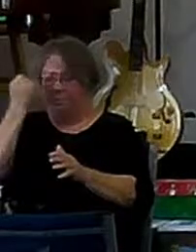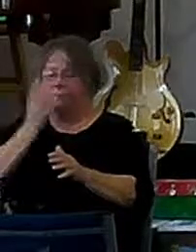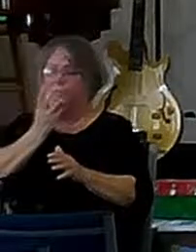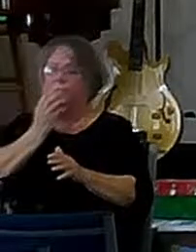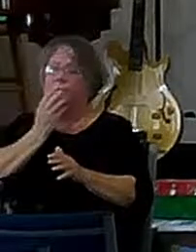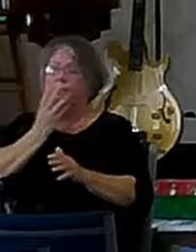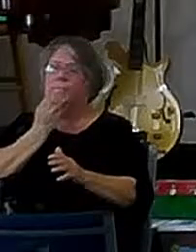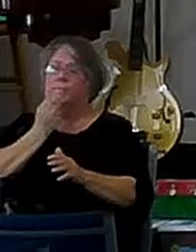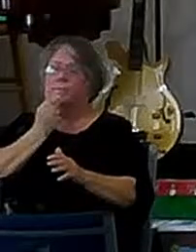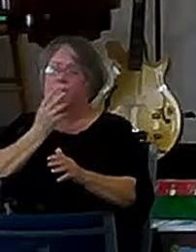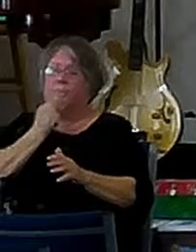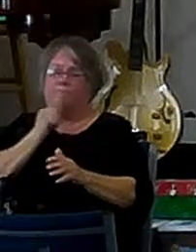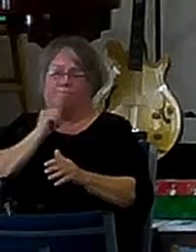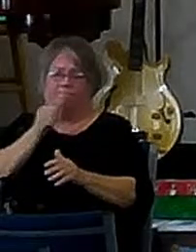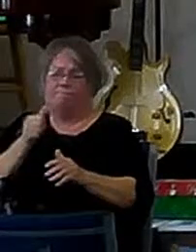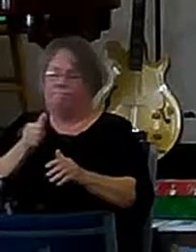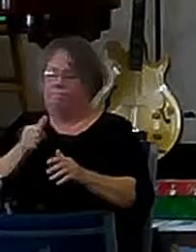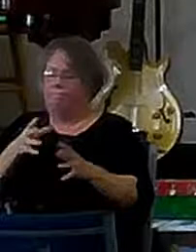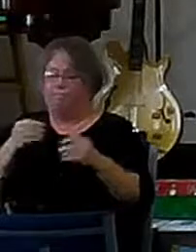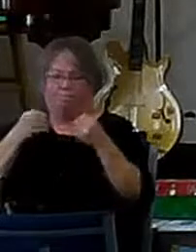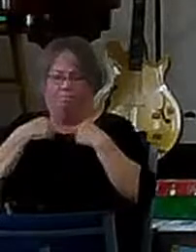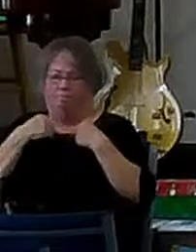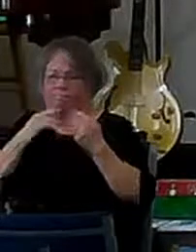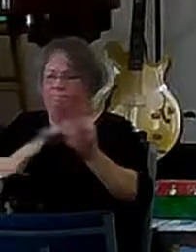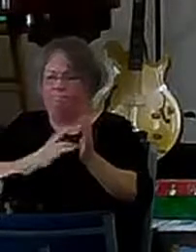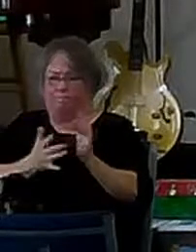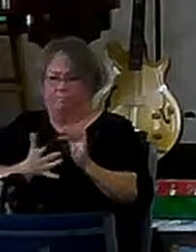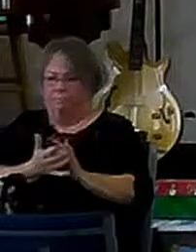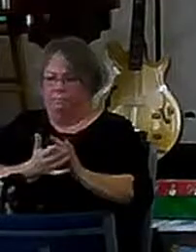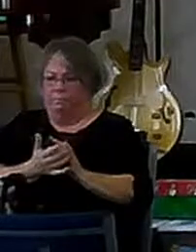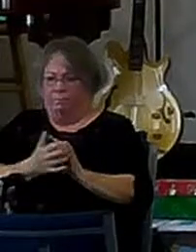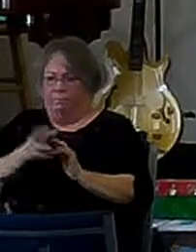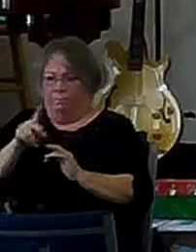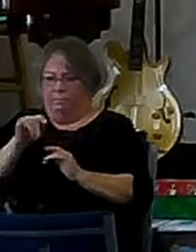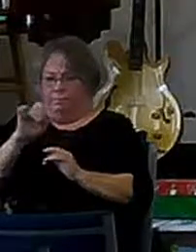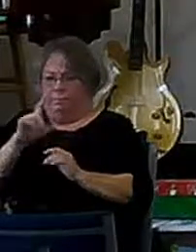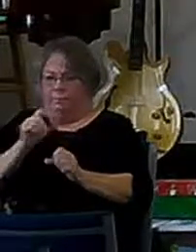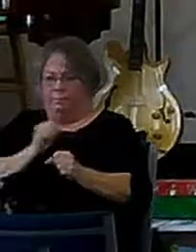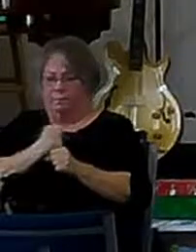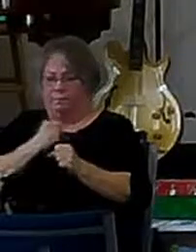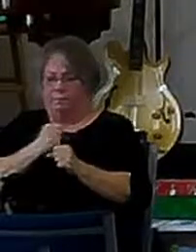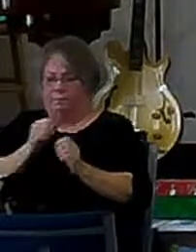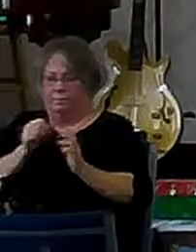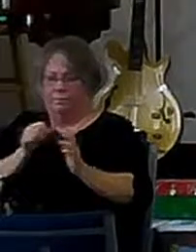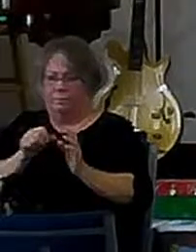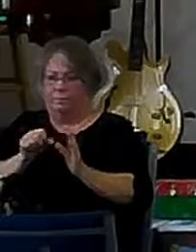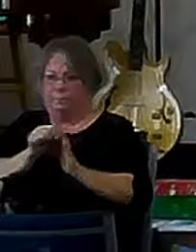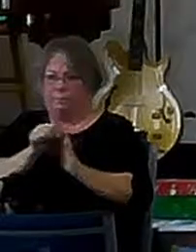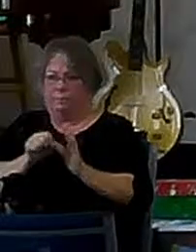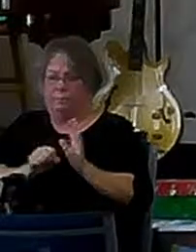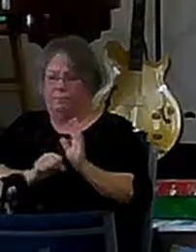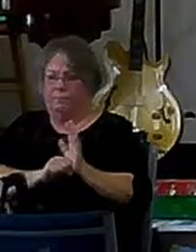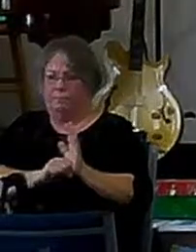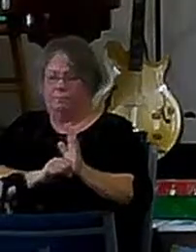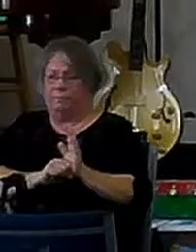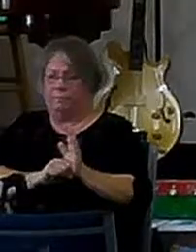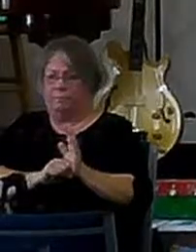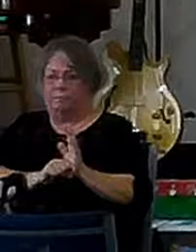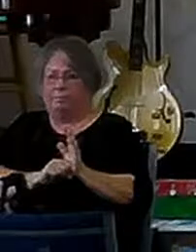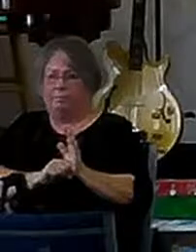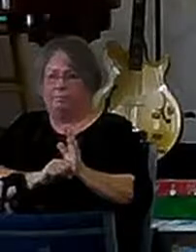of him. Paul makes a statement here. It's made almost in passing, but it does lead